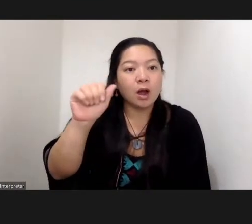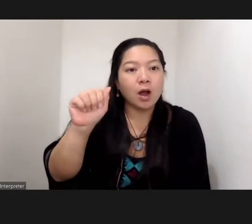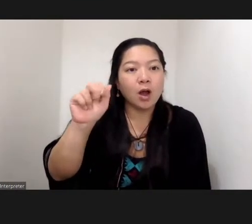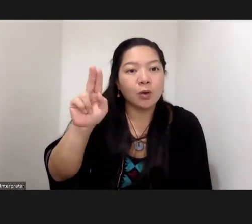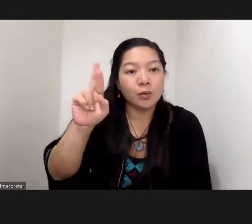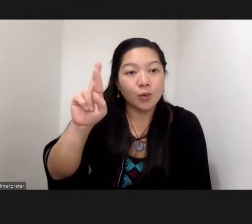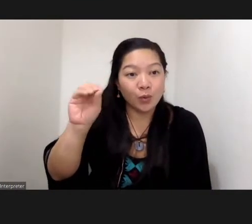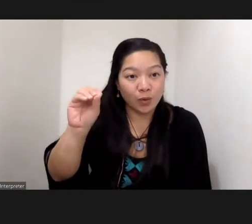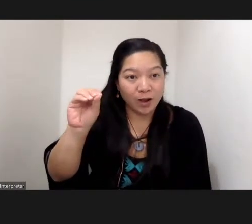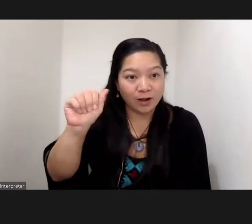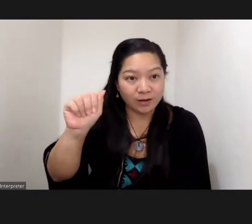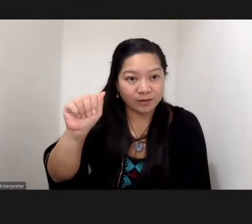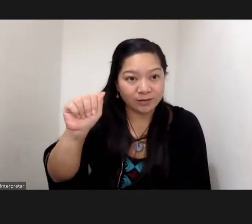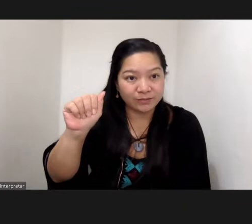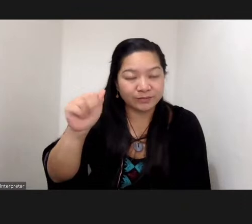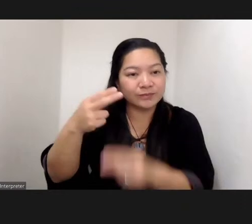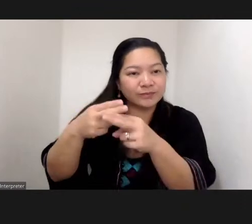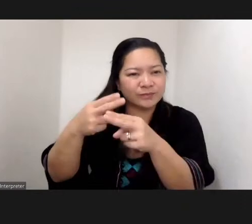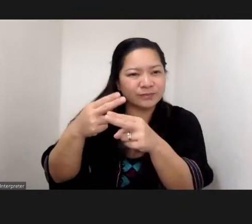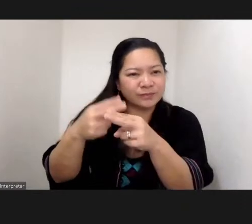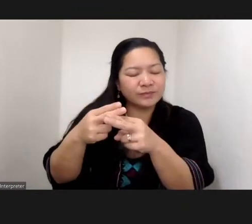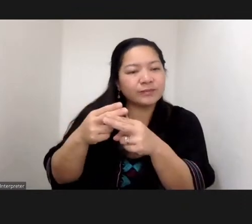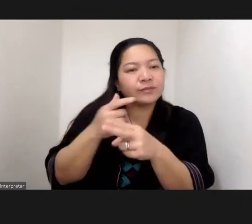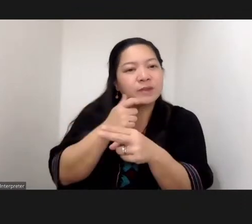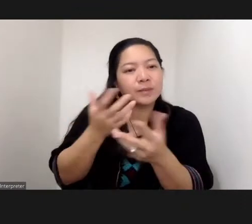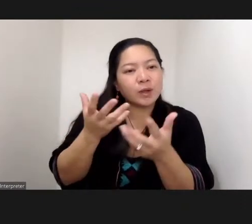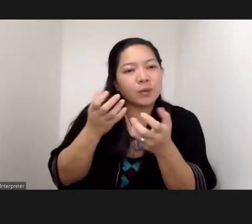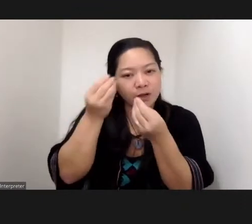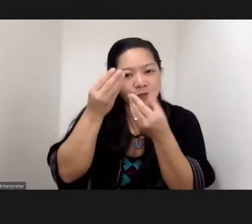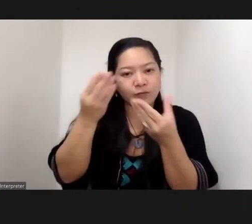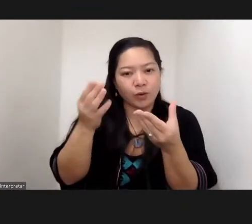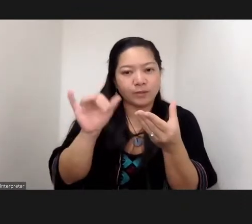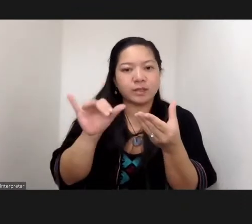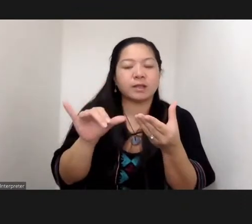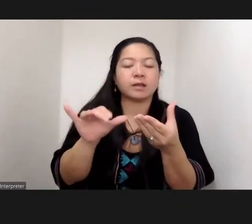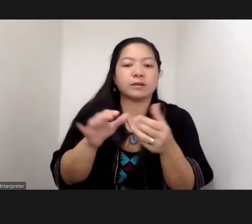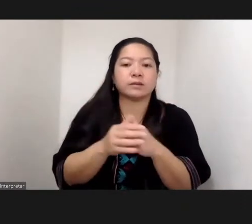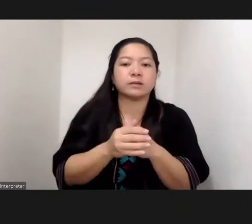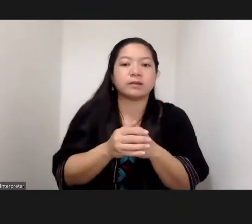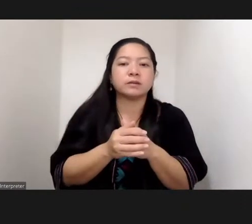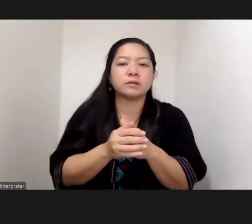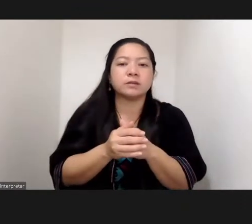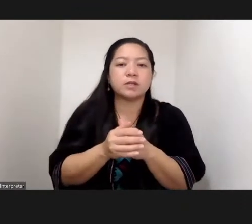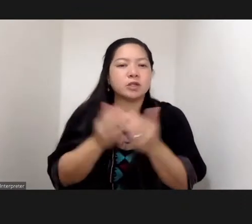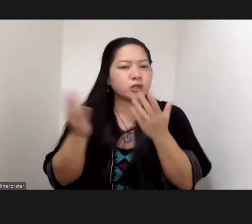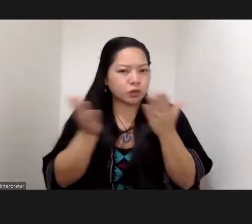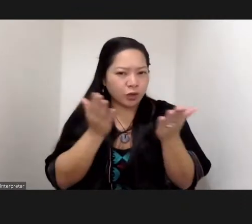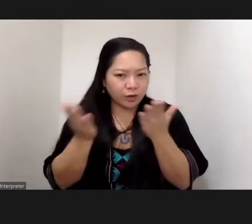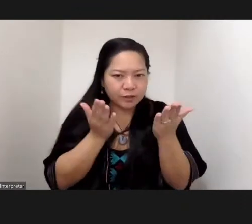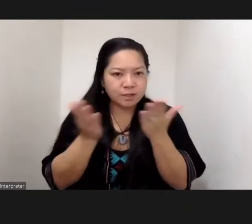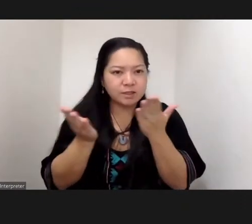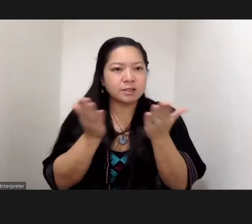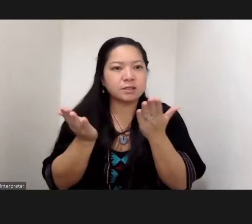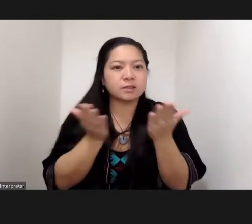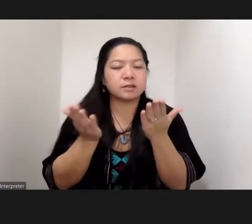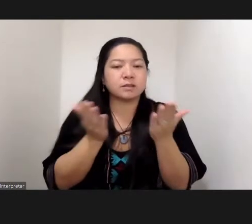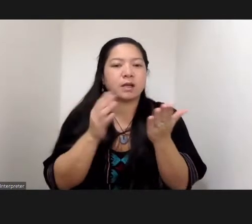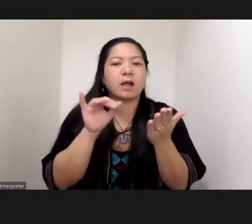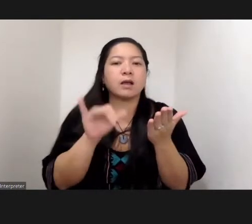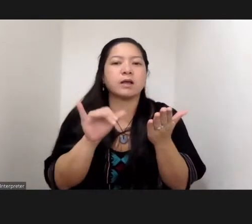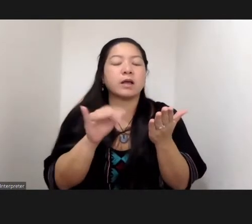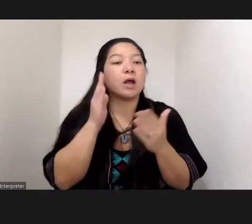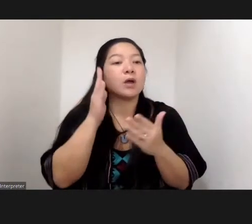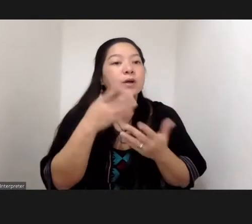Aurora. I just want to also say that there are services that I would like